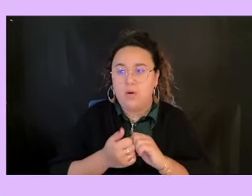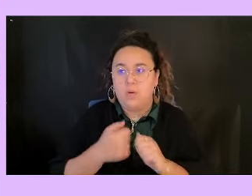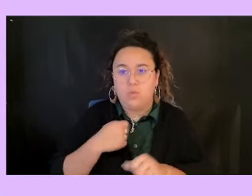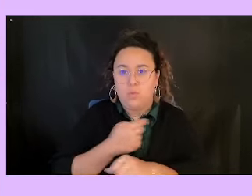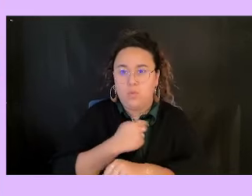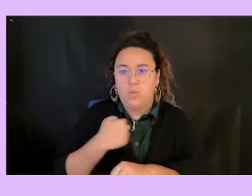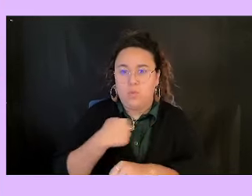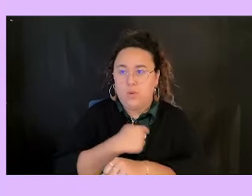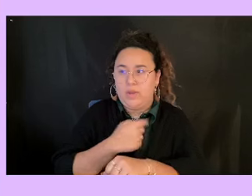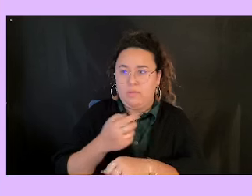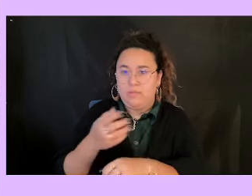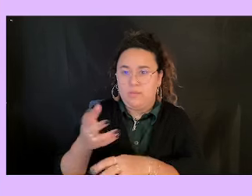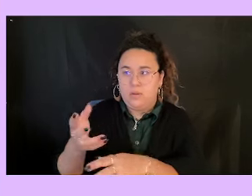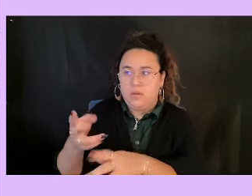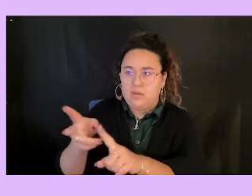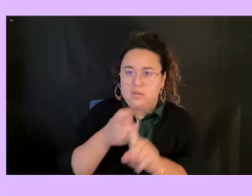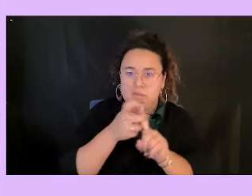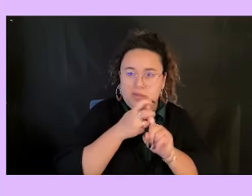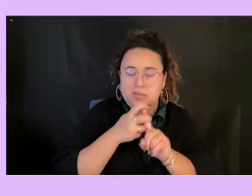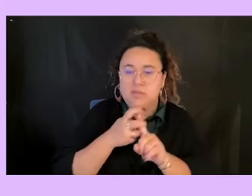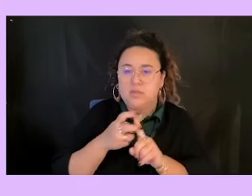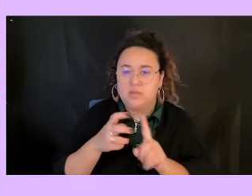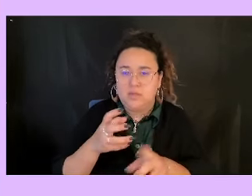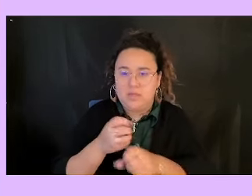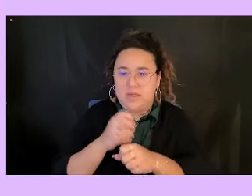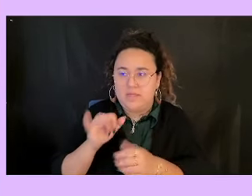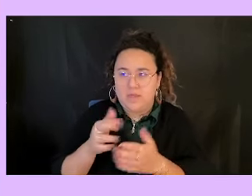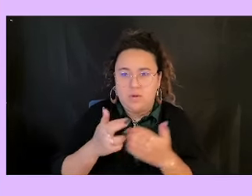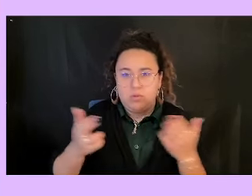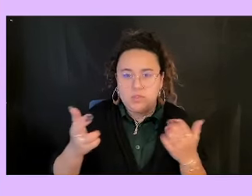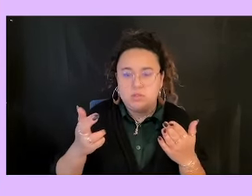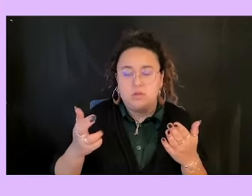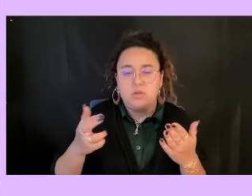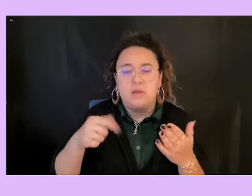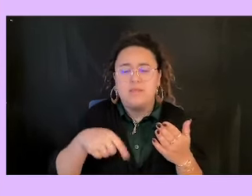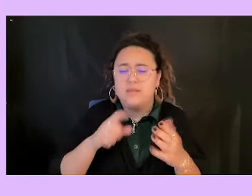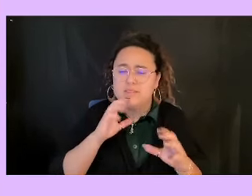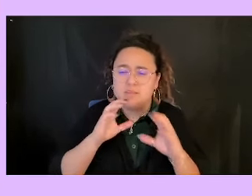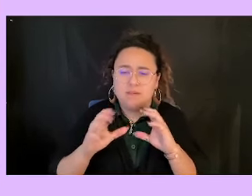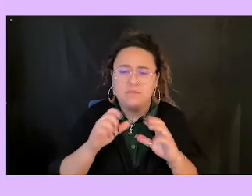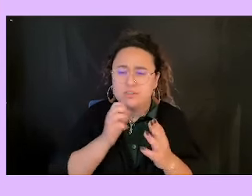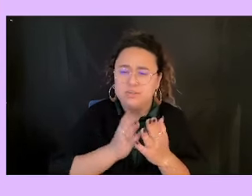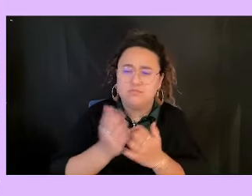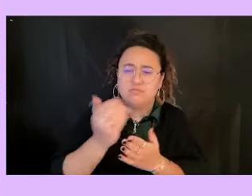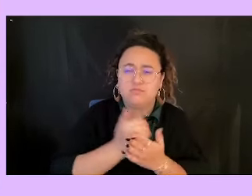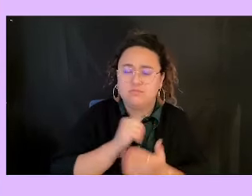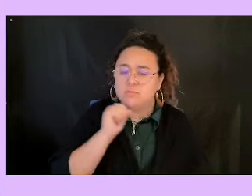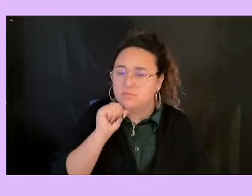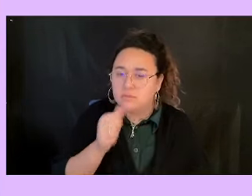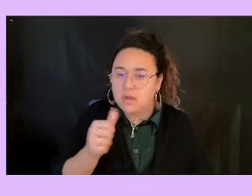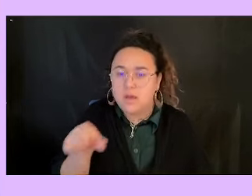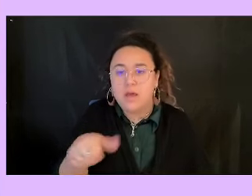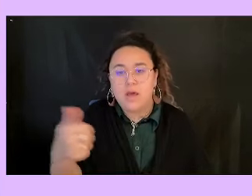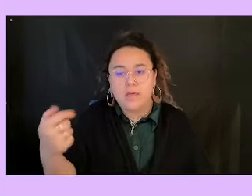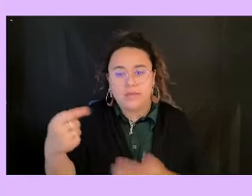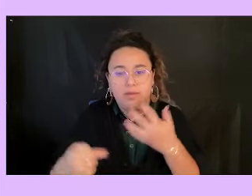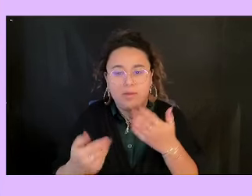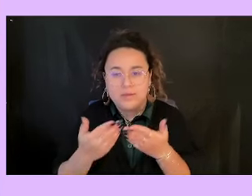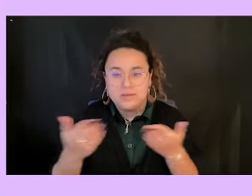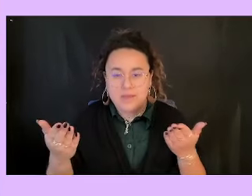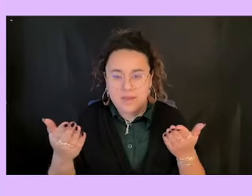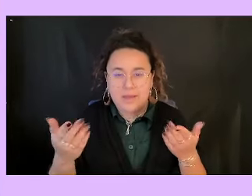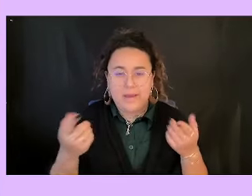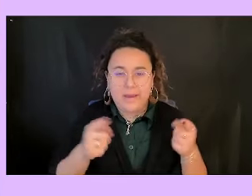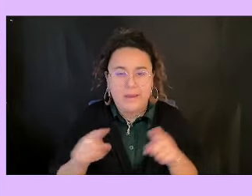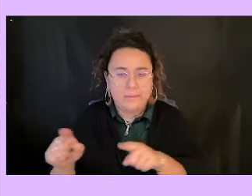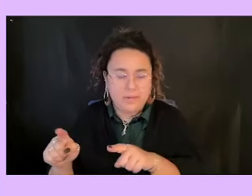So by its very nature, this conversation is not comprehensive, right? There's gonna be lots of other things that are happening around the city that we